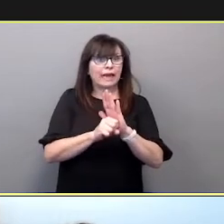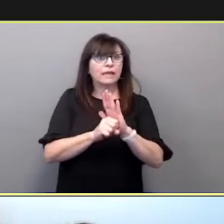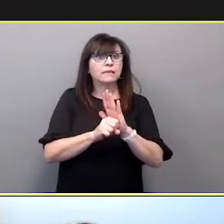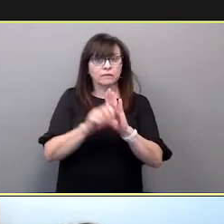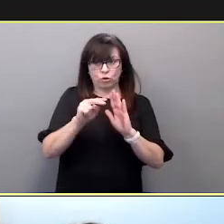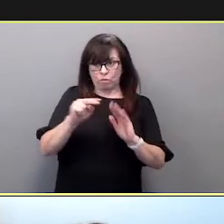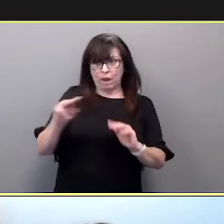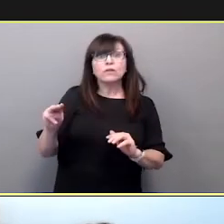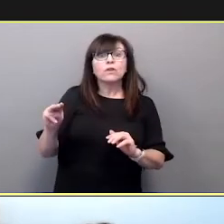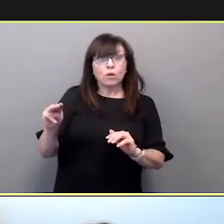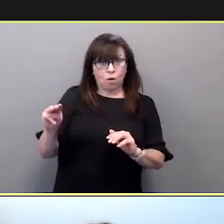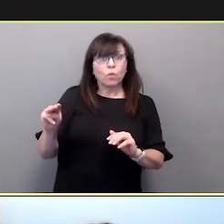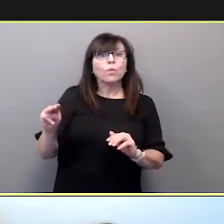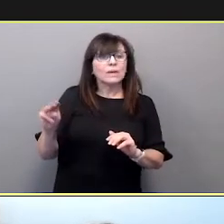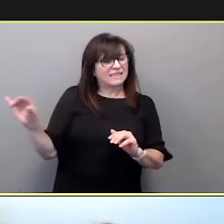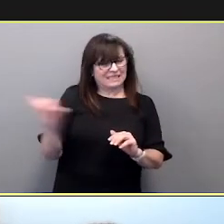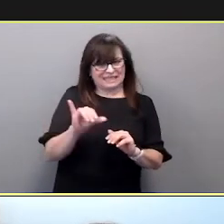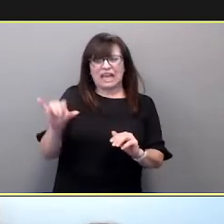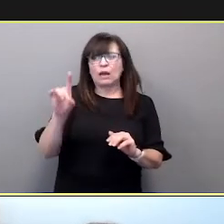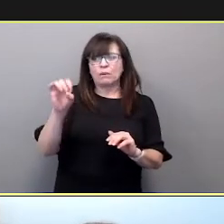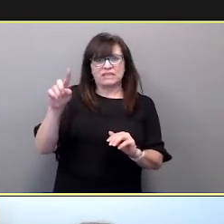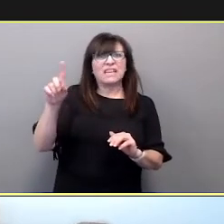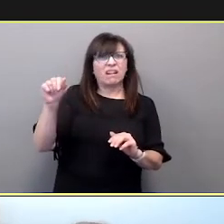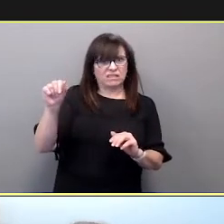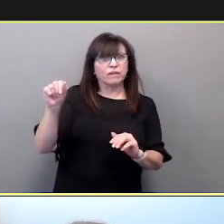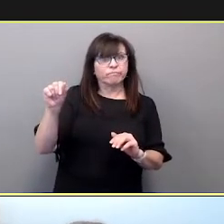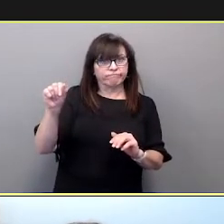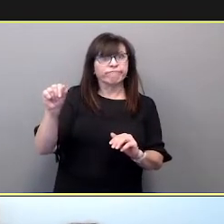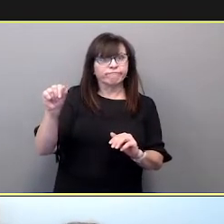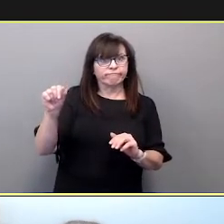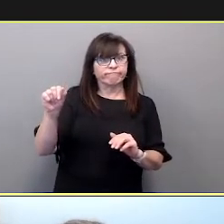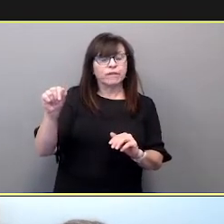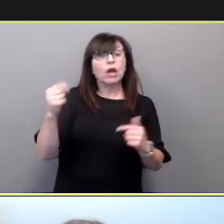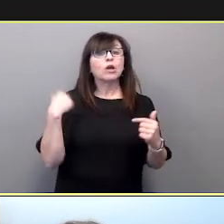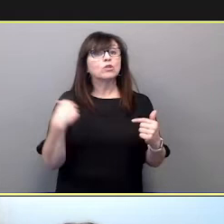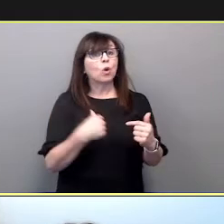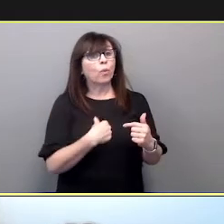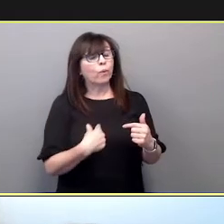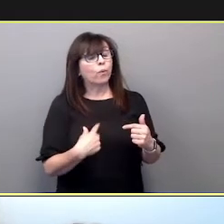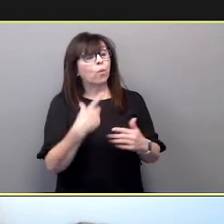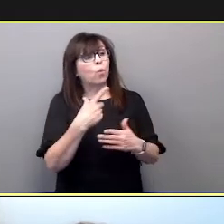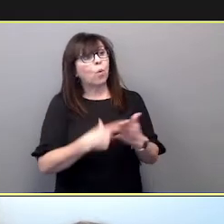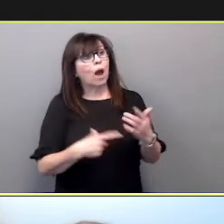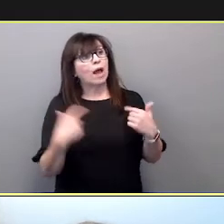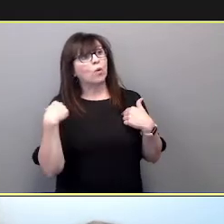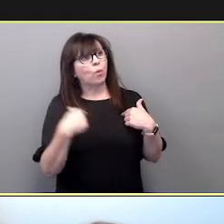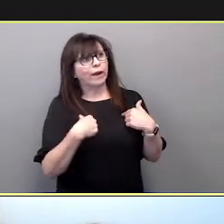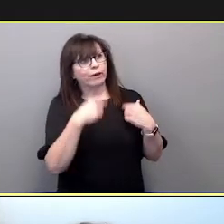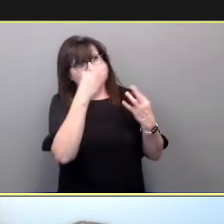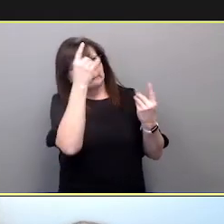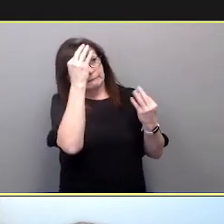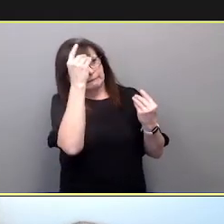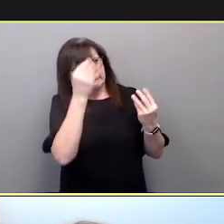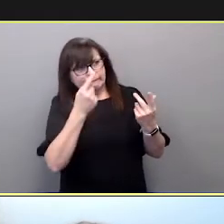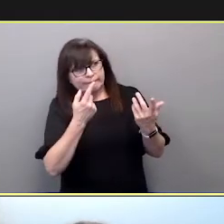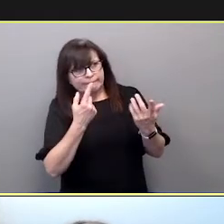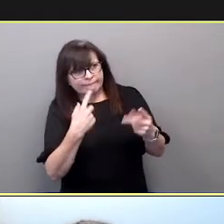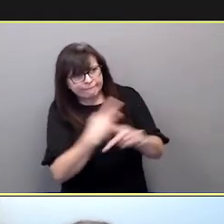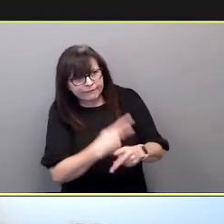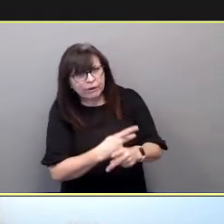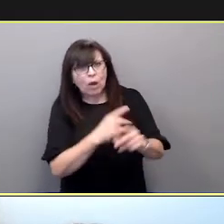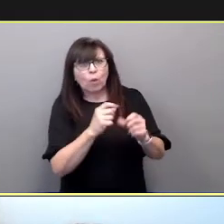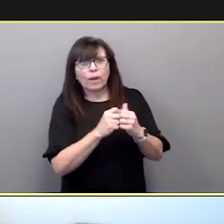here in New Mexico. And so again, we think what we're grappling with this surge